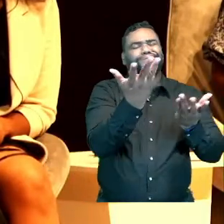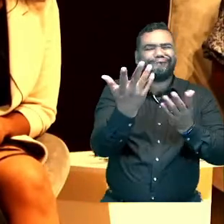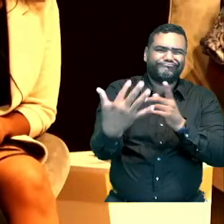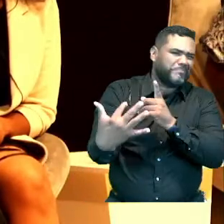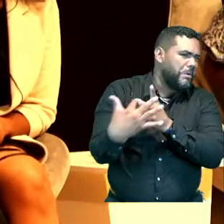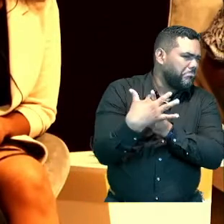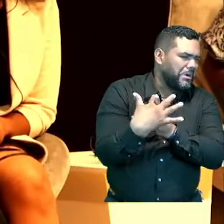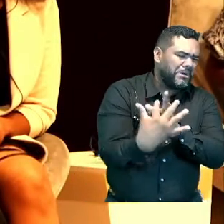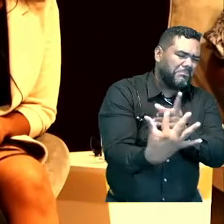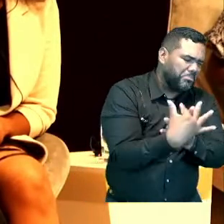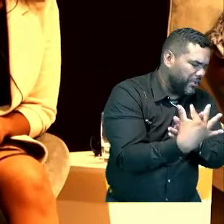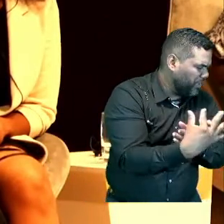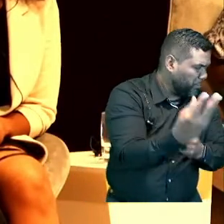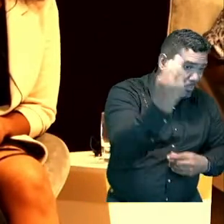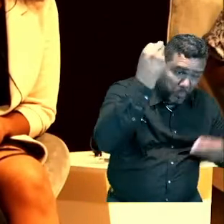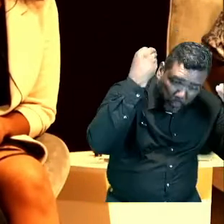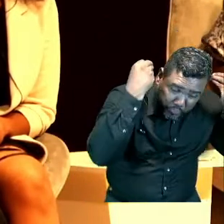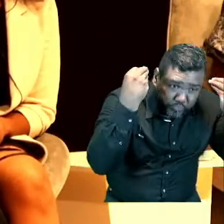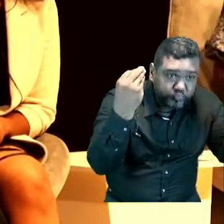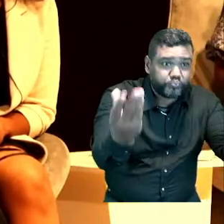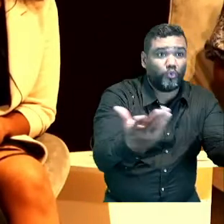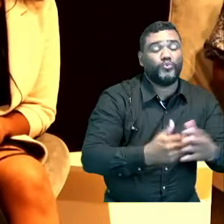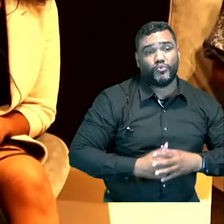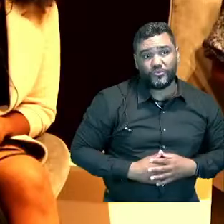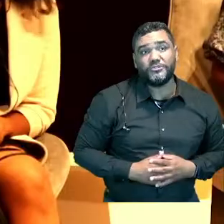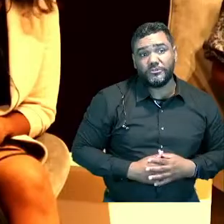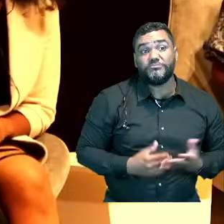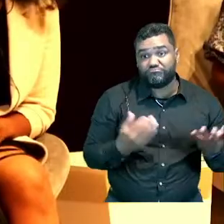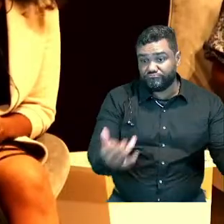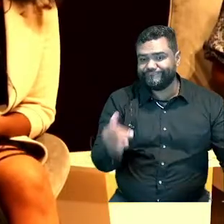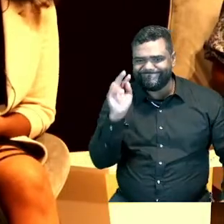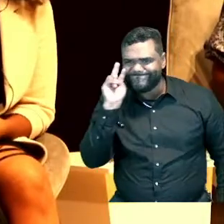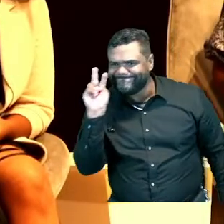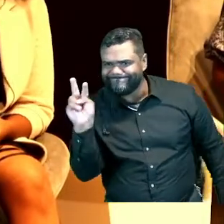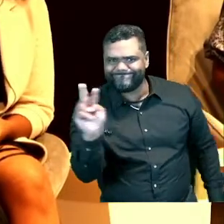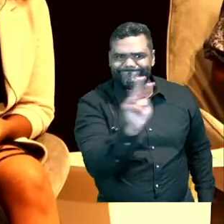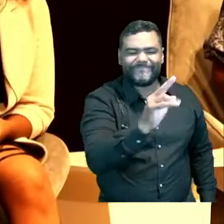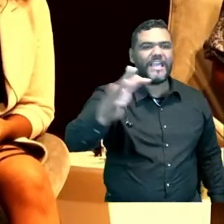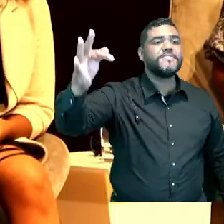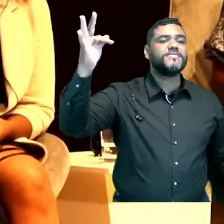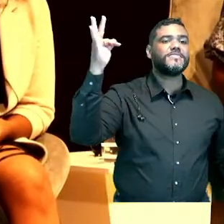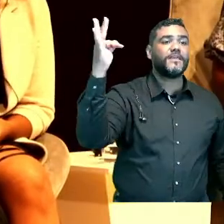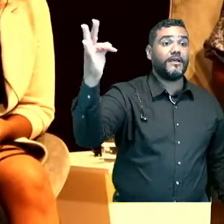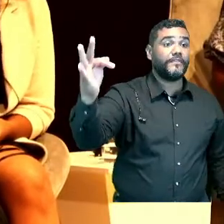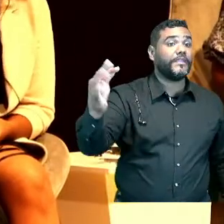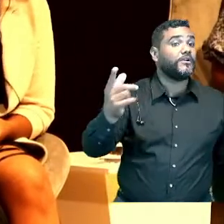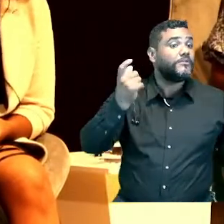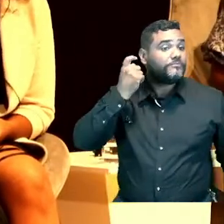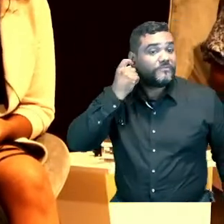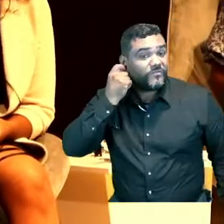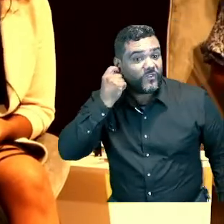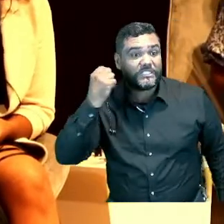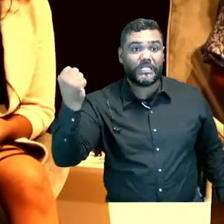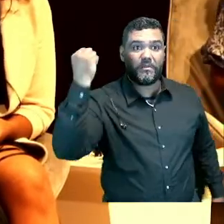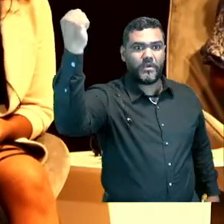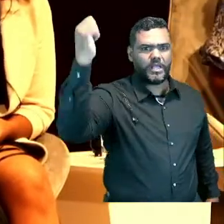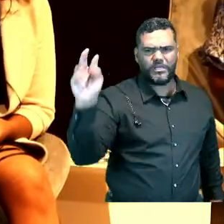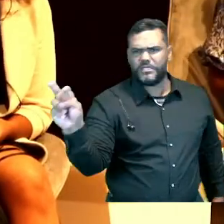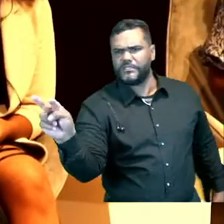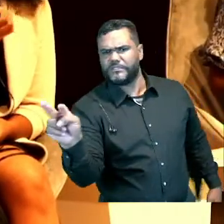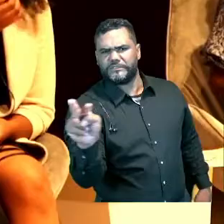that exists in our country. And in fact, that is part of what we have seen with our Vice President, Francia